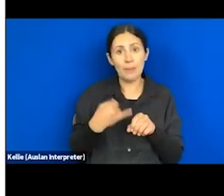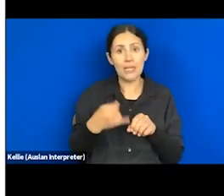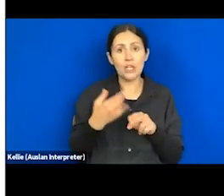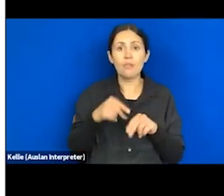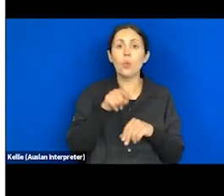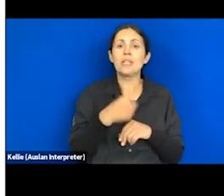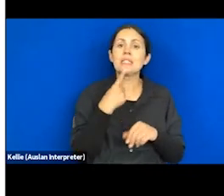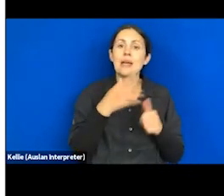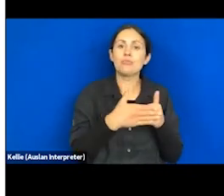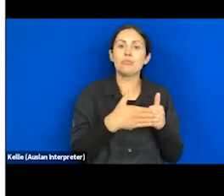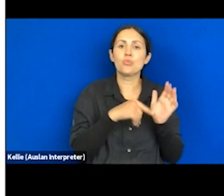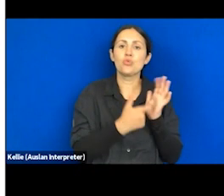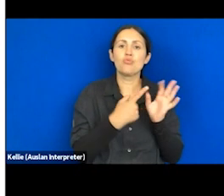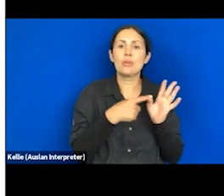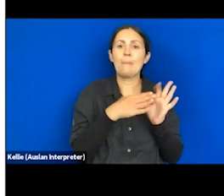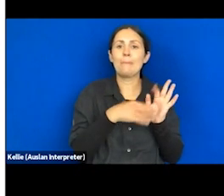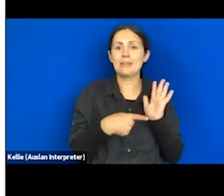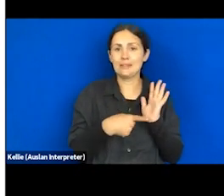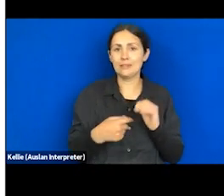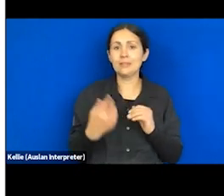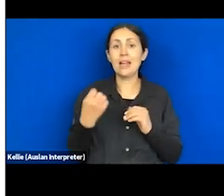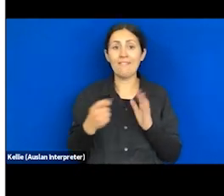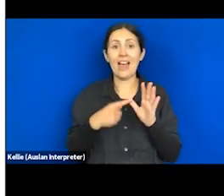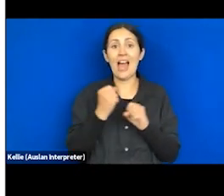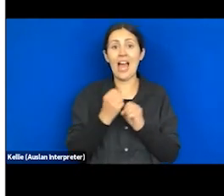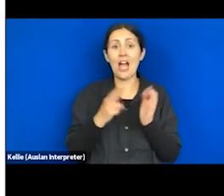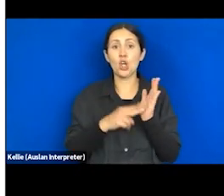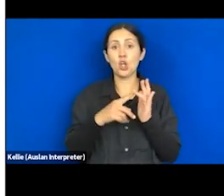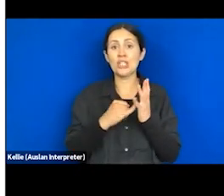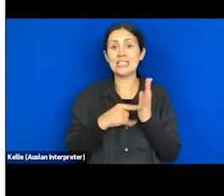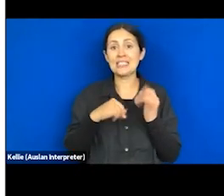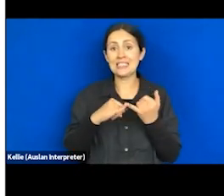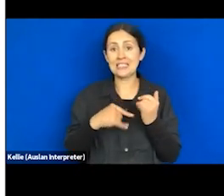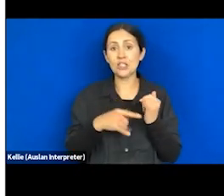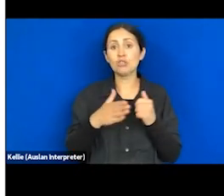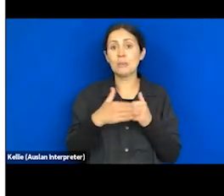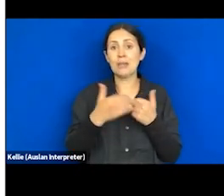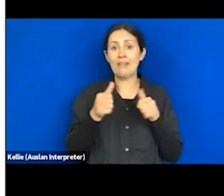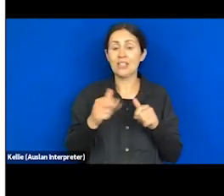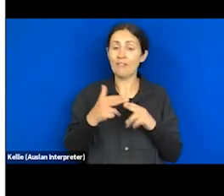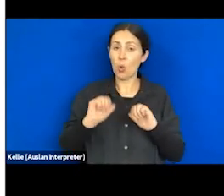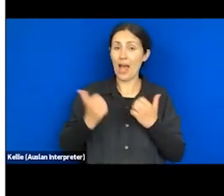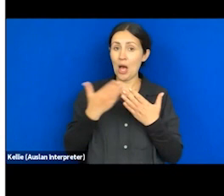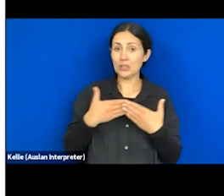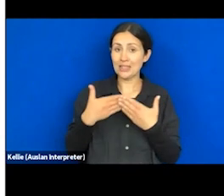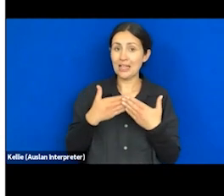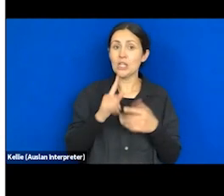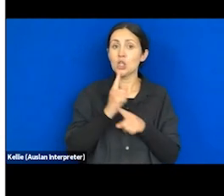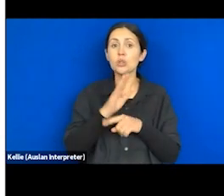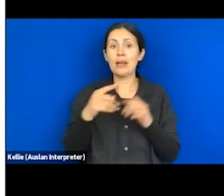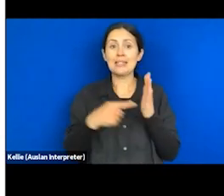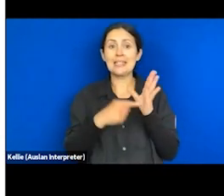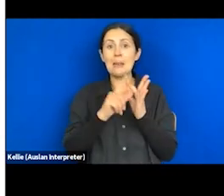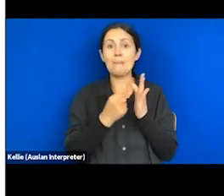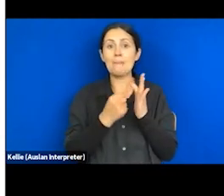treatment. It has an agonist treatment effect. And for our study, we've proposed a tapering dose regime.